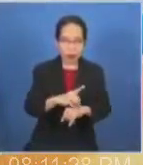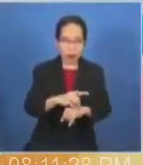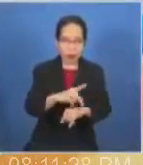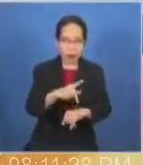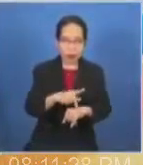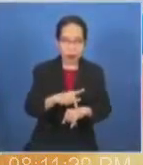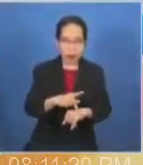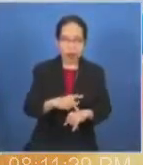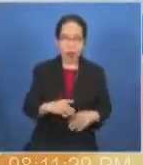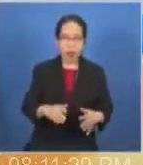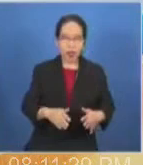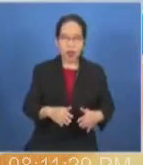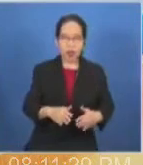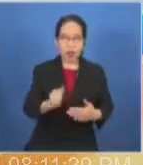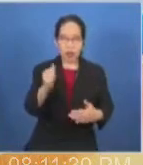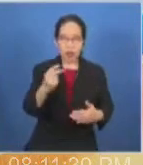Pilar.